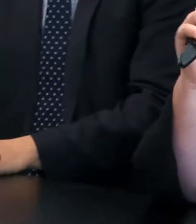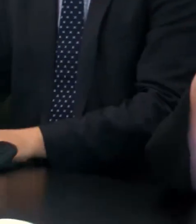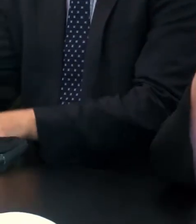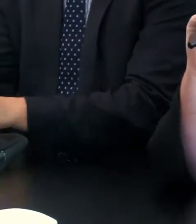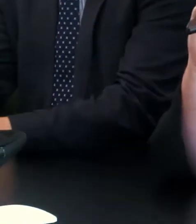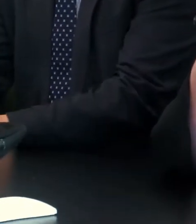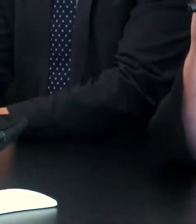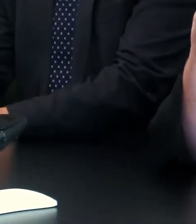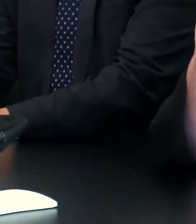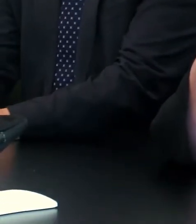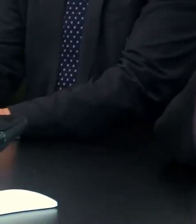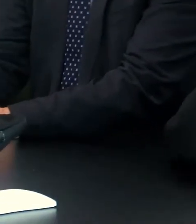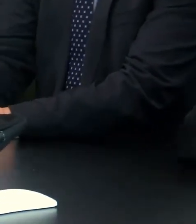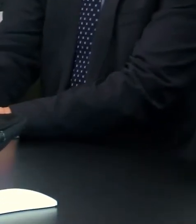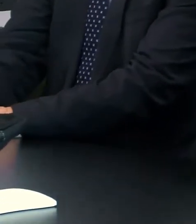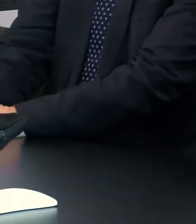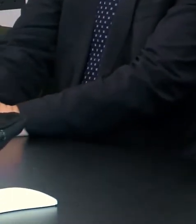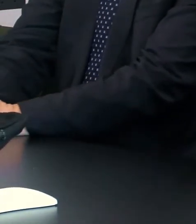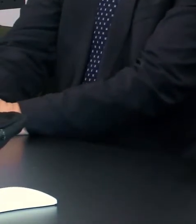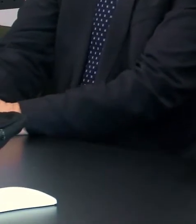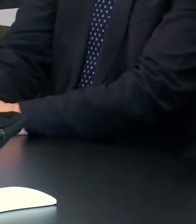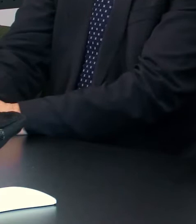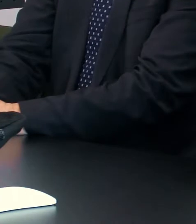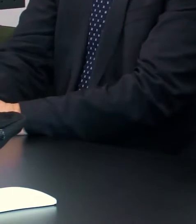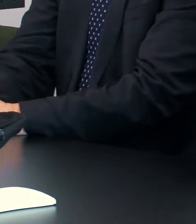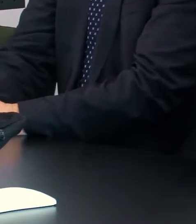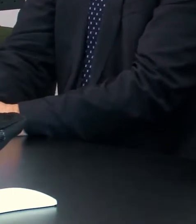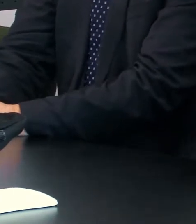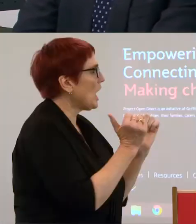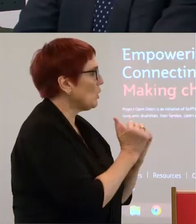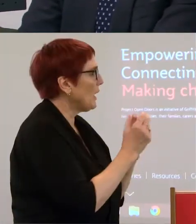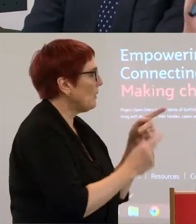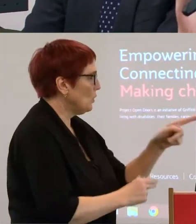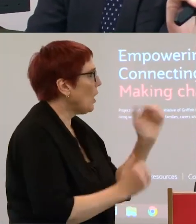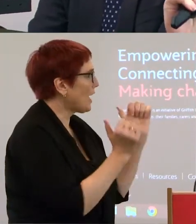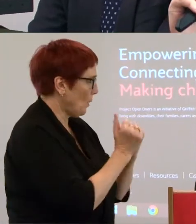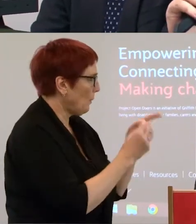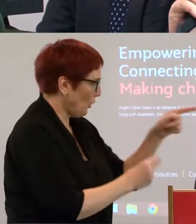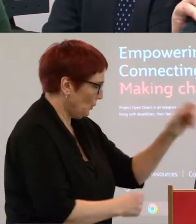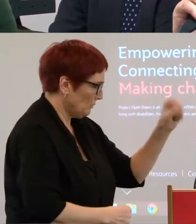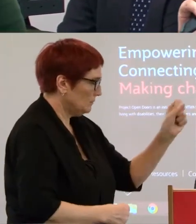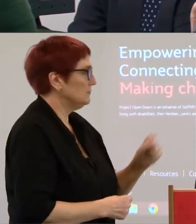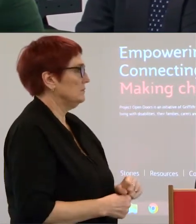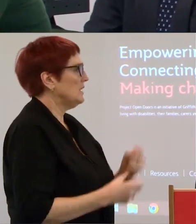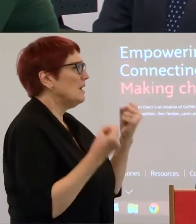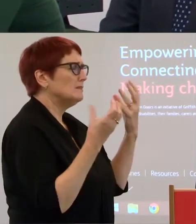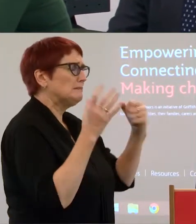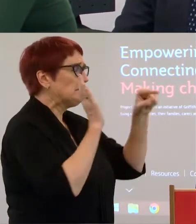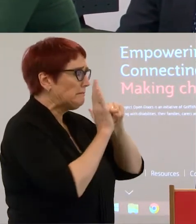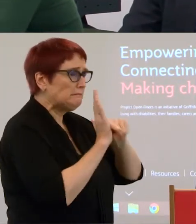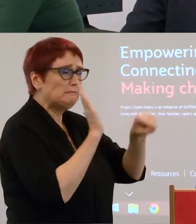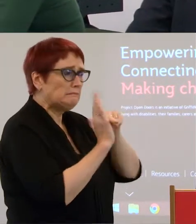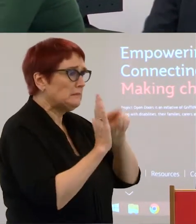That was a very good speech before. I agree. There's a lot of negative comments about